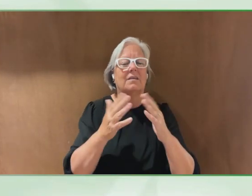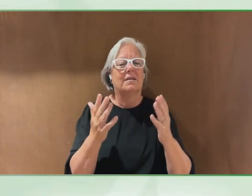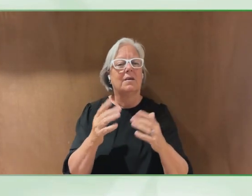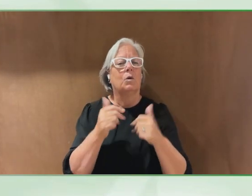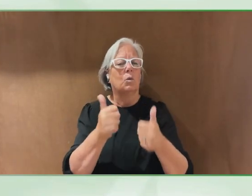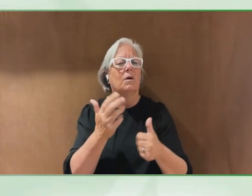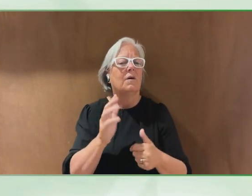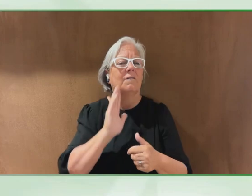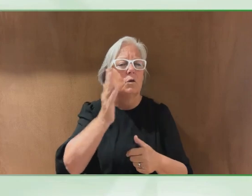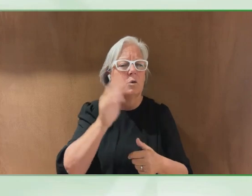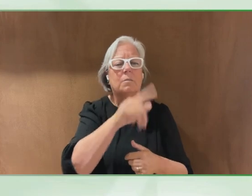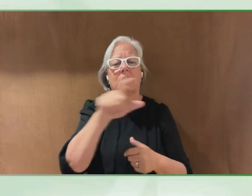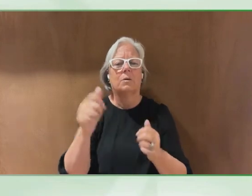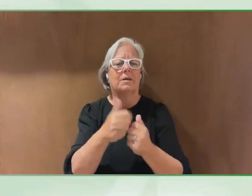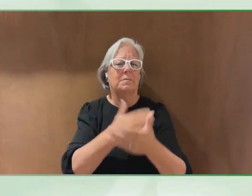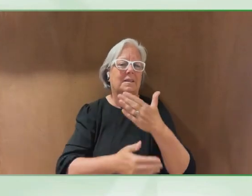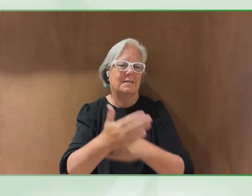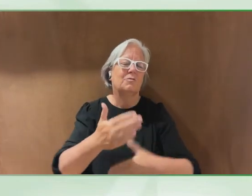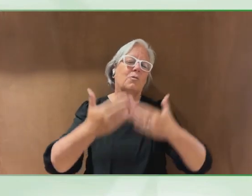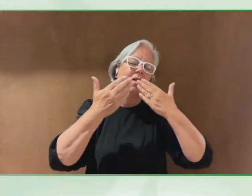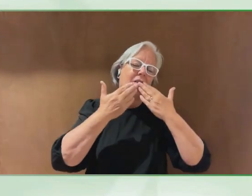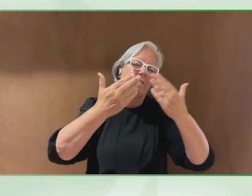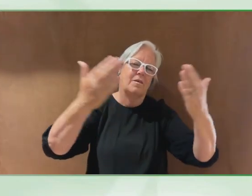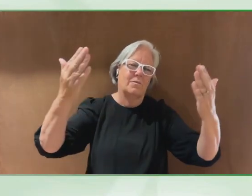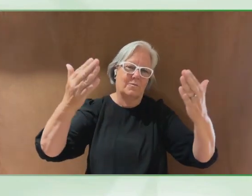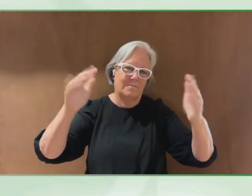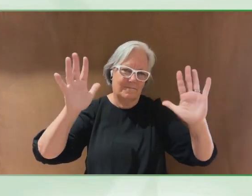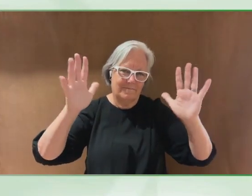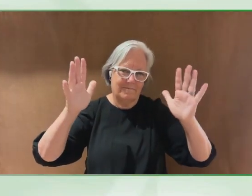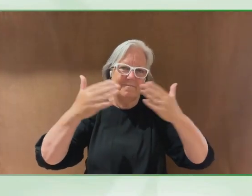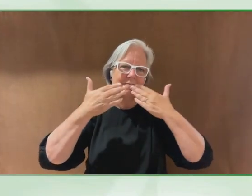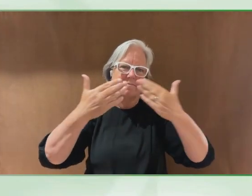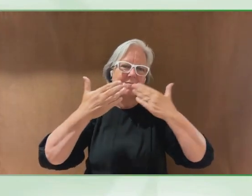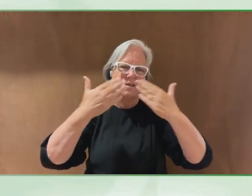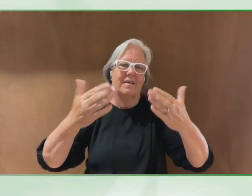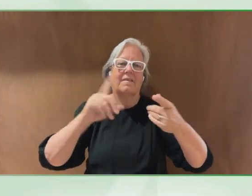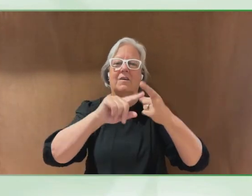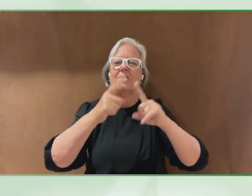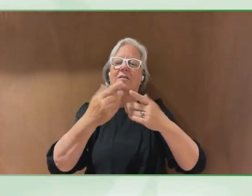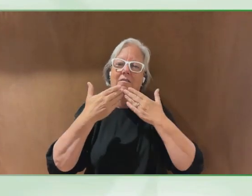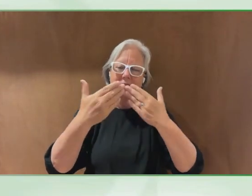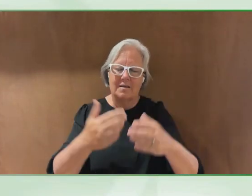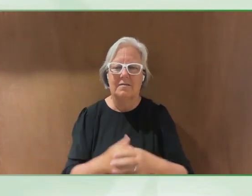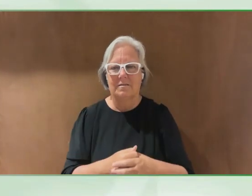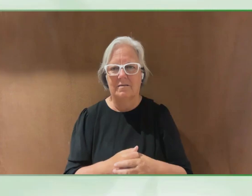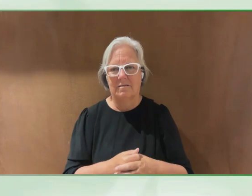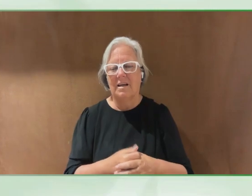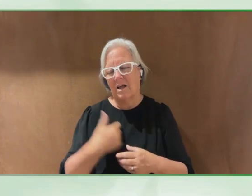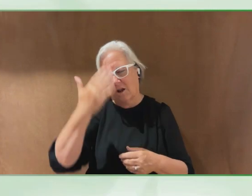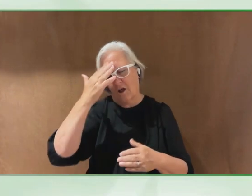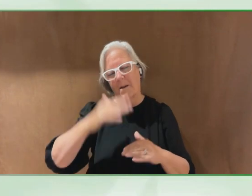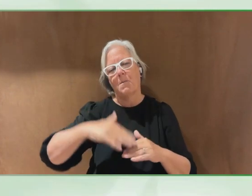disabilities. Thanks all of you. Thank you. Thank you. There is much more to be said, but we don't have more